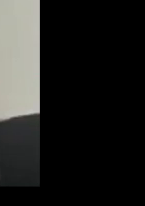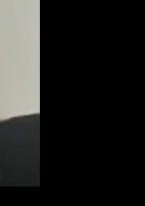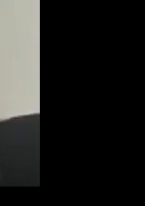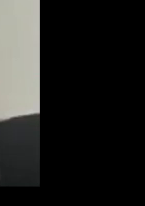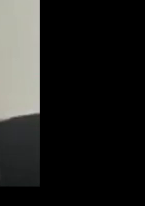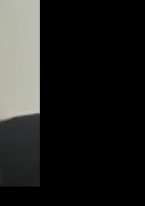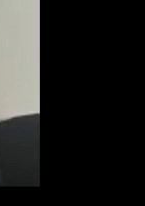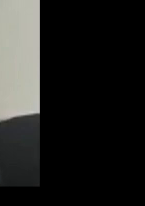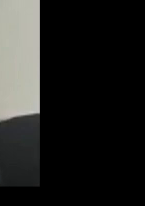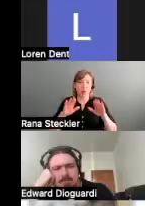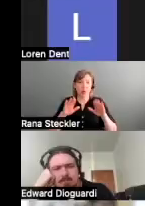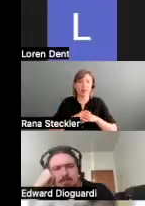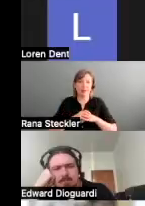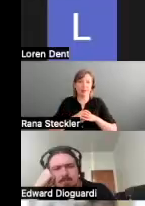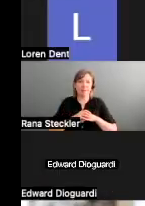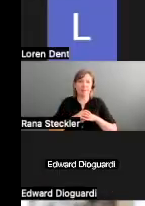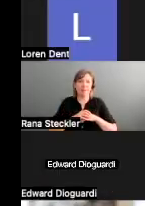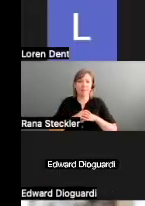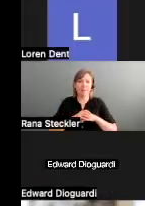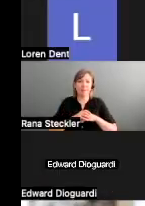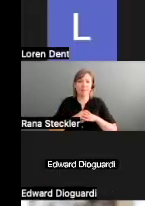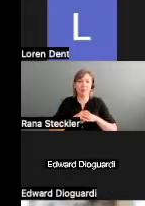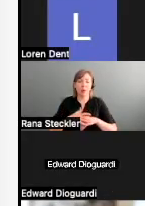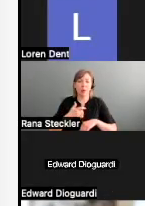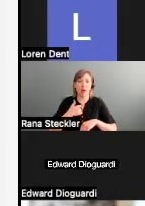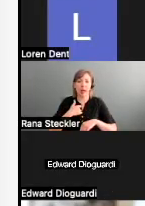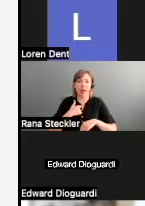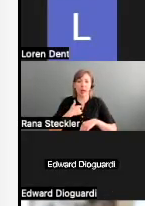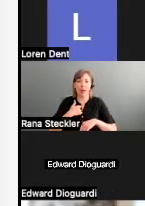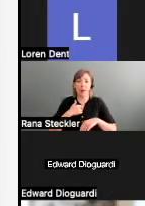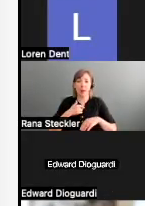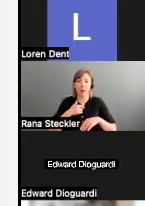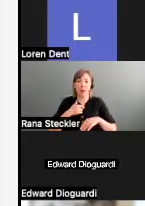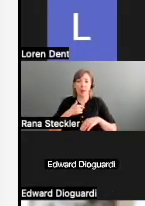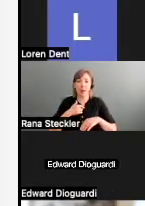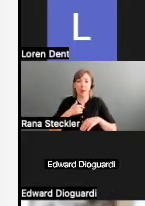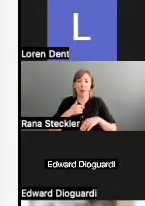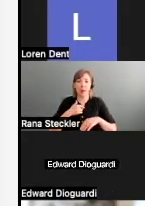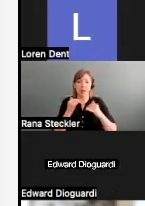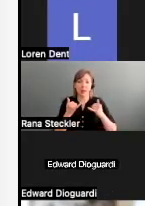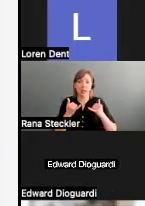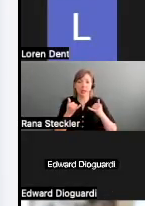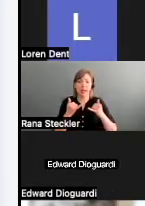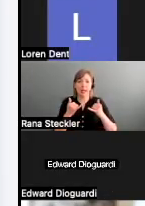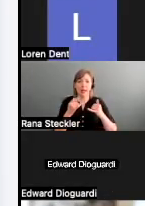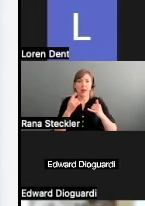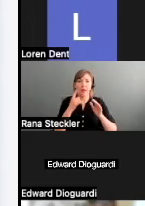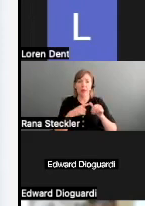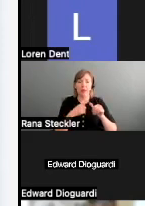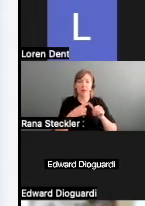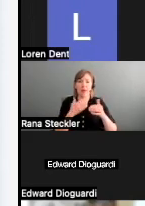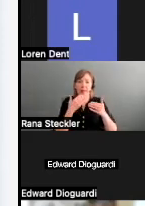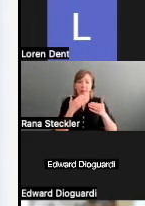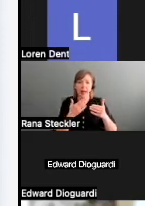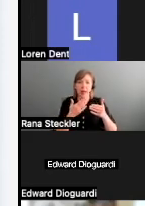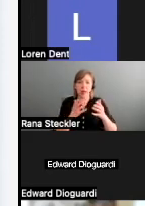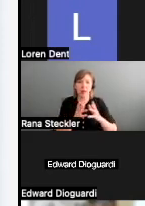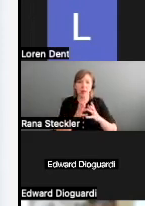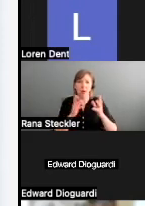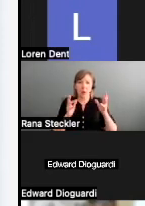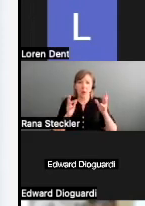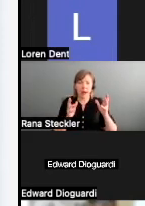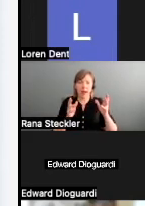Great. So I'm gonna talk today. First of all, thank you so